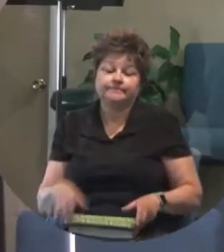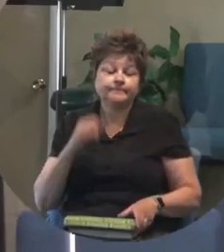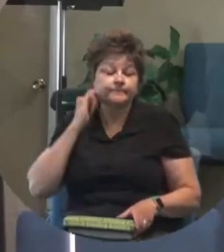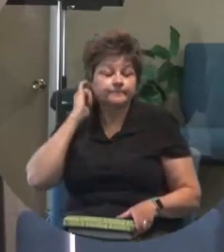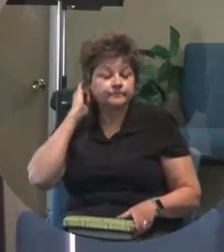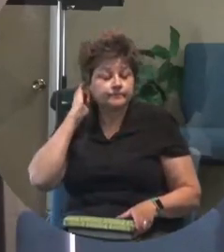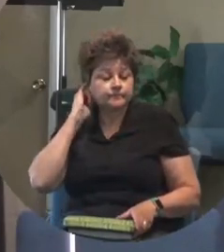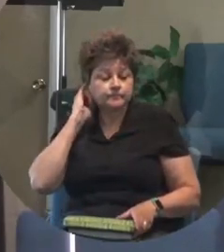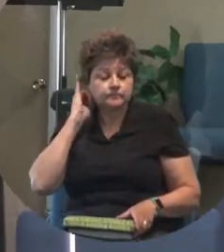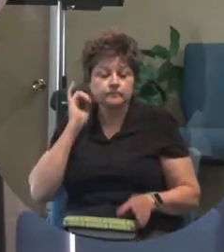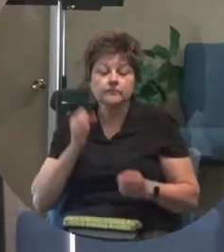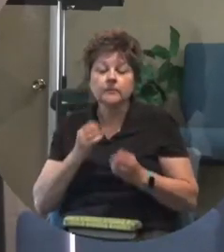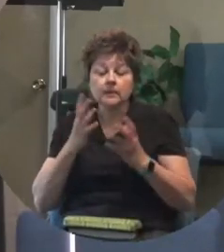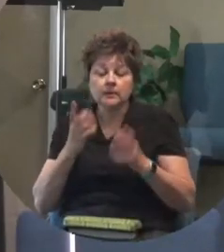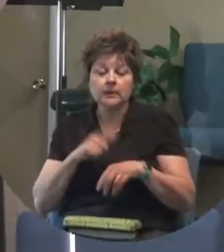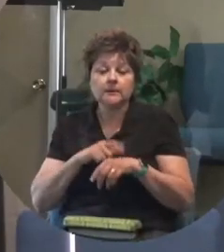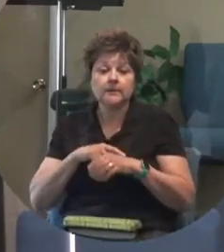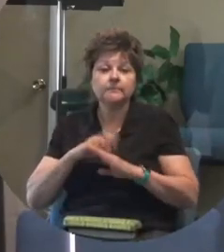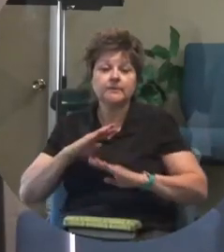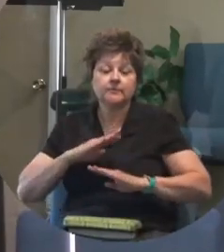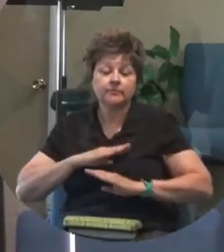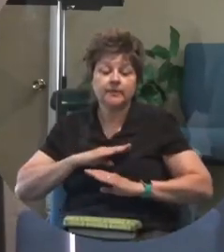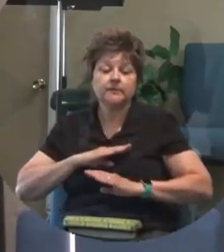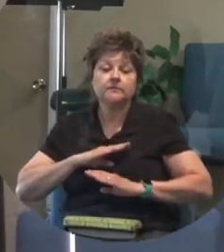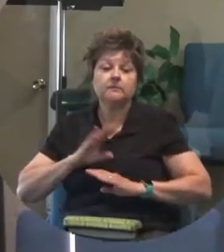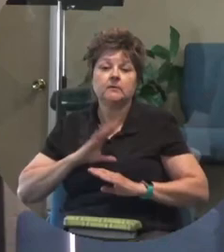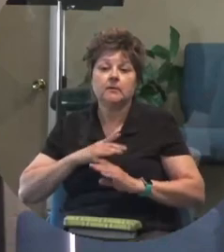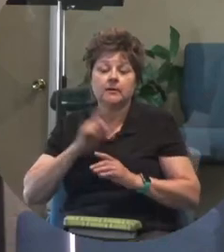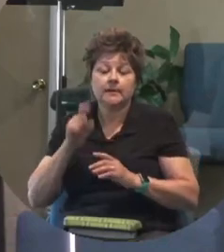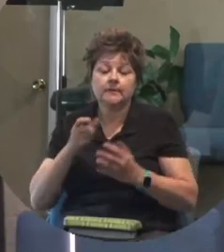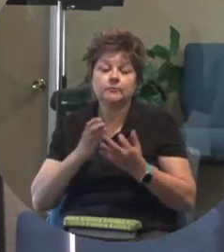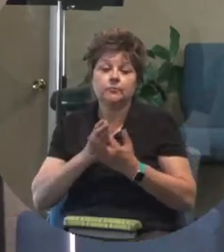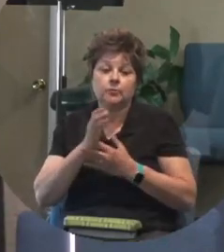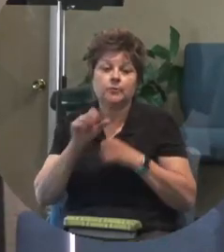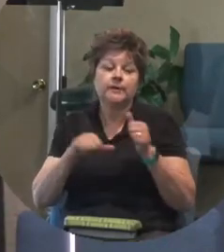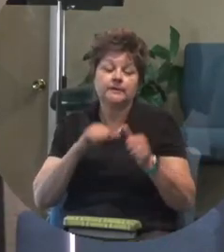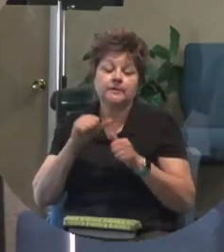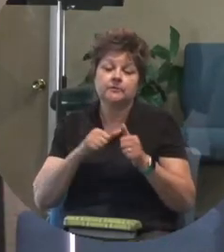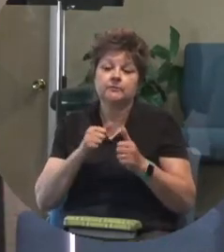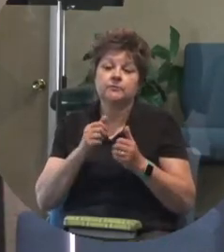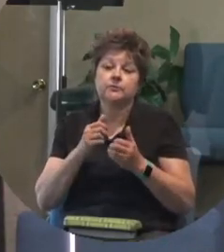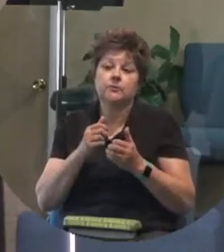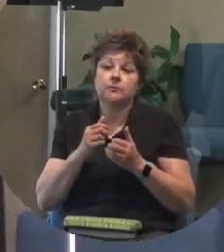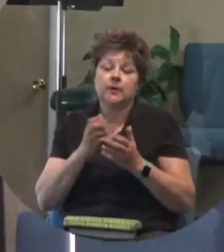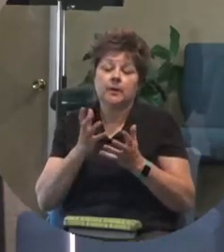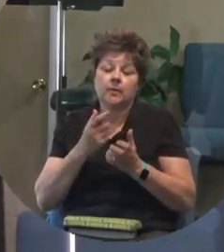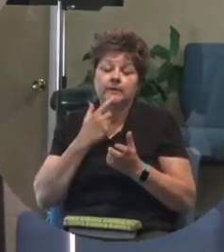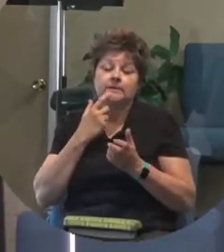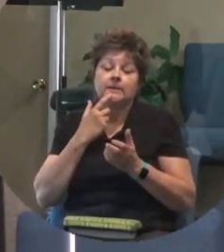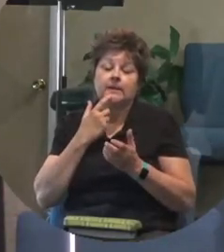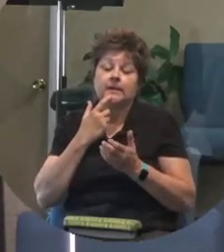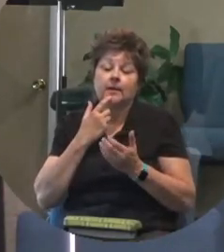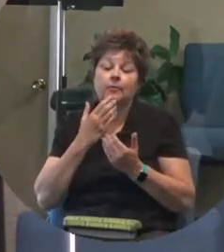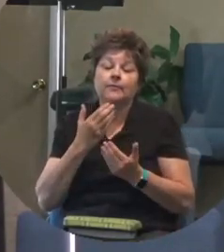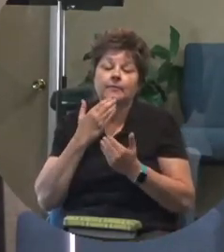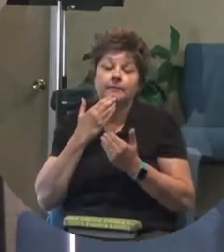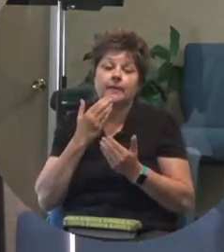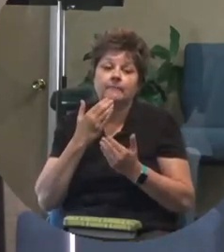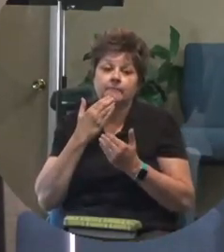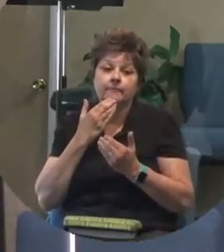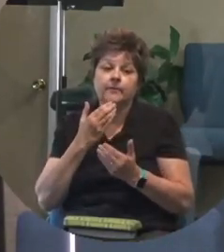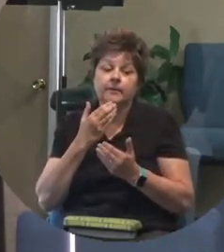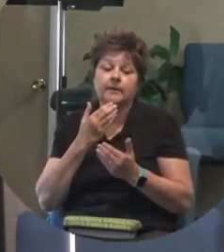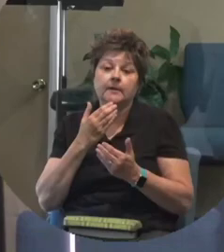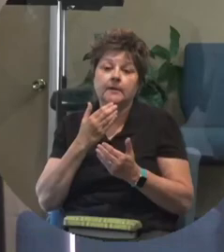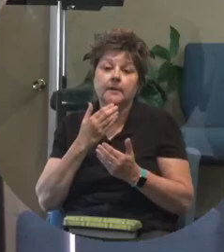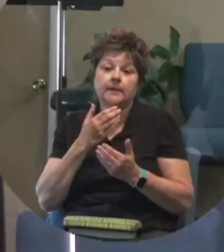And a lot of times he meets our needs through each other. And so I just want to say how thankful I am for you. I'm